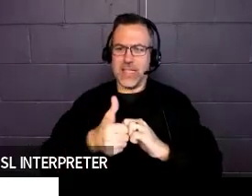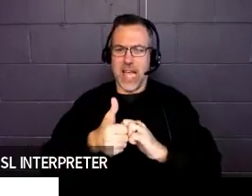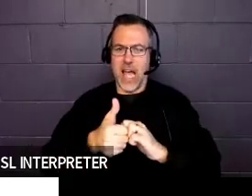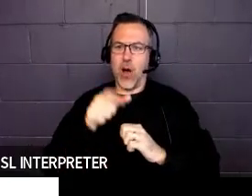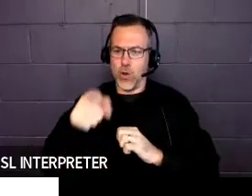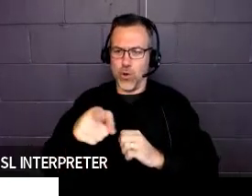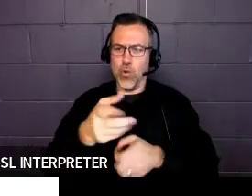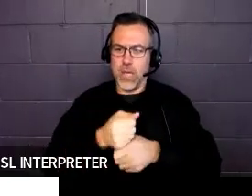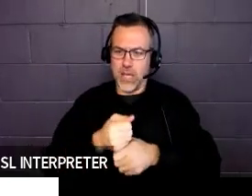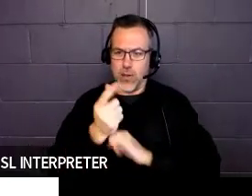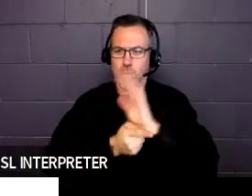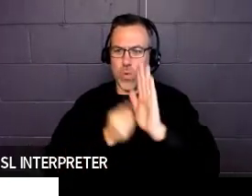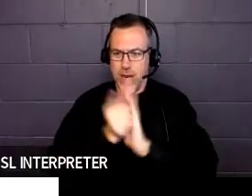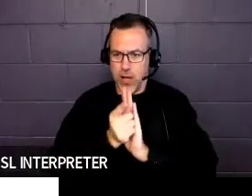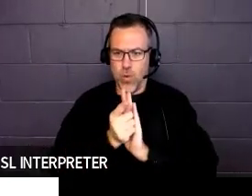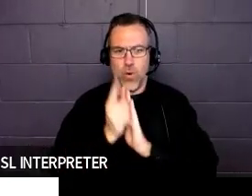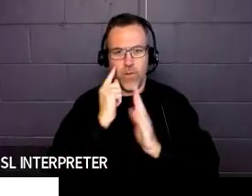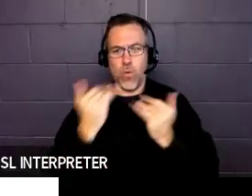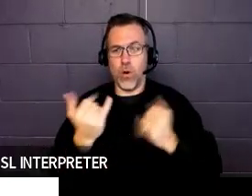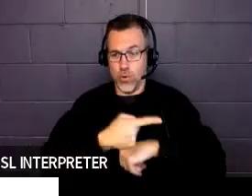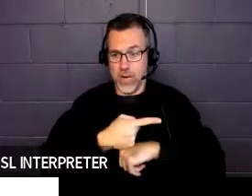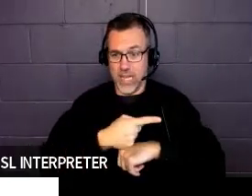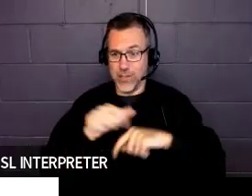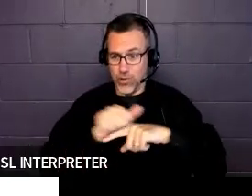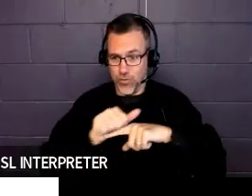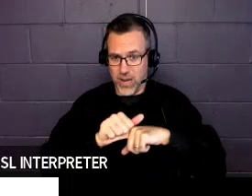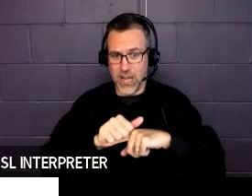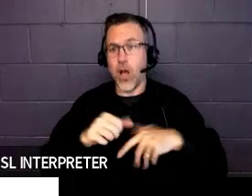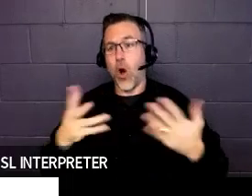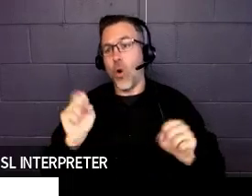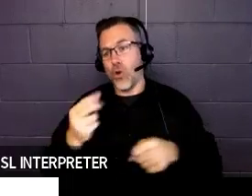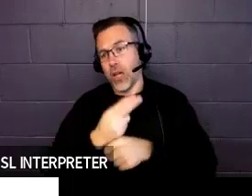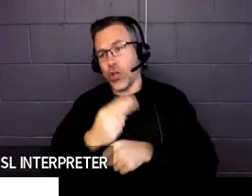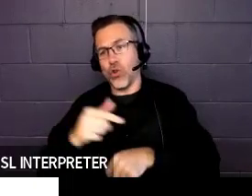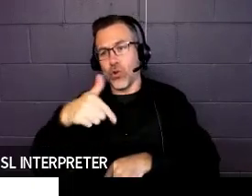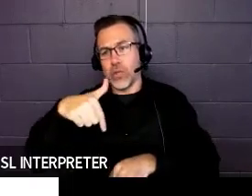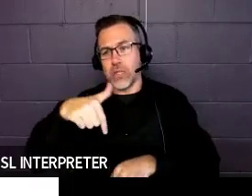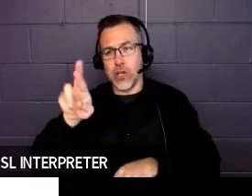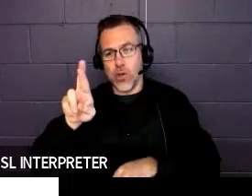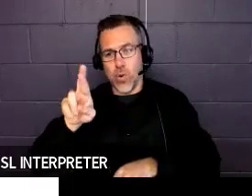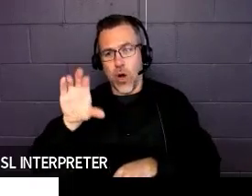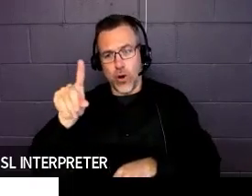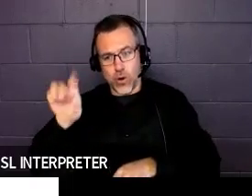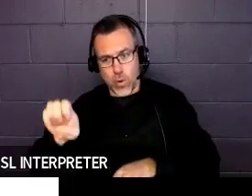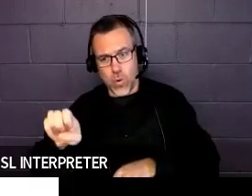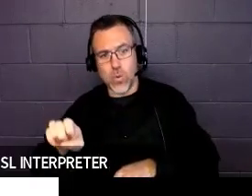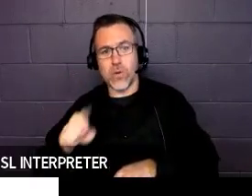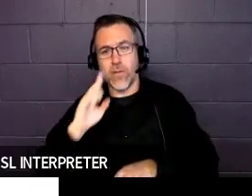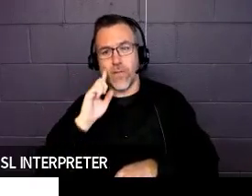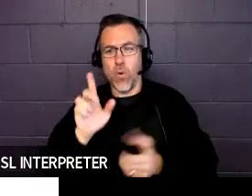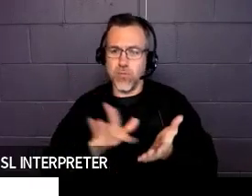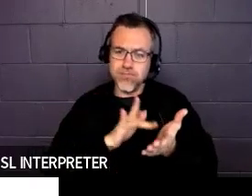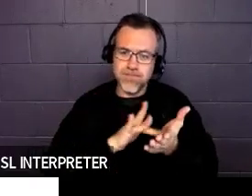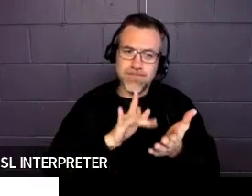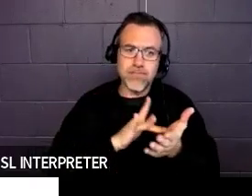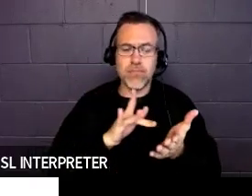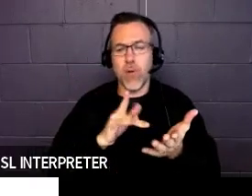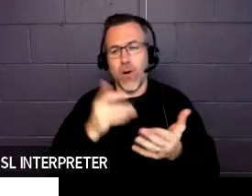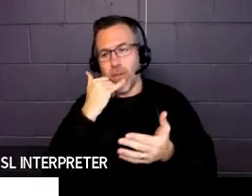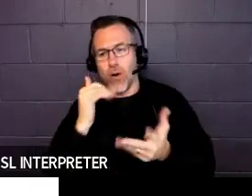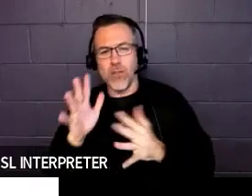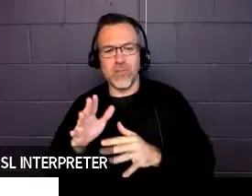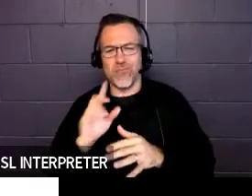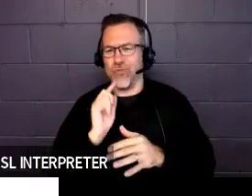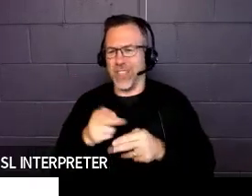for today's training. Or you can use the QR code if you want to use your mobile device or tablet. It takes